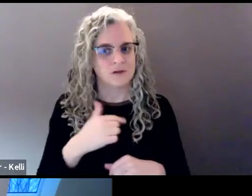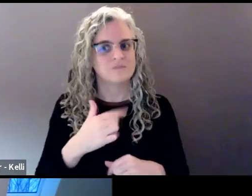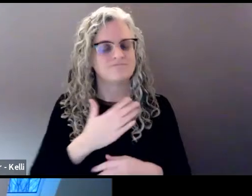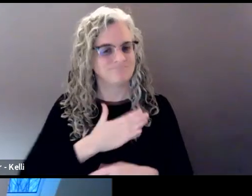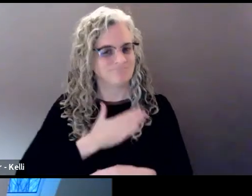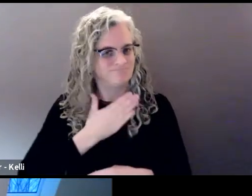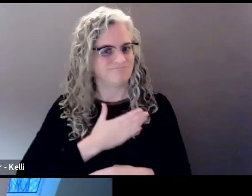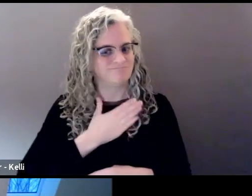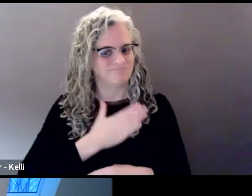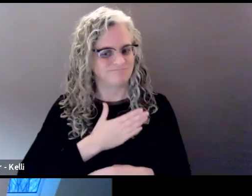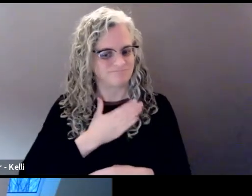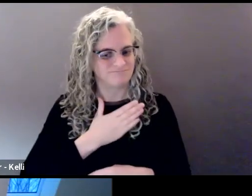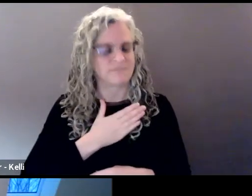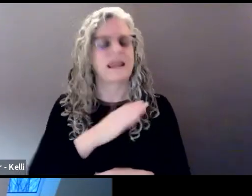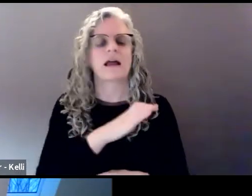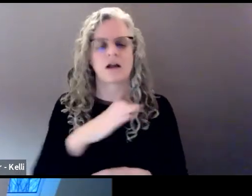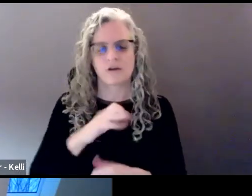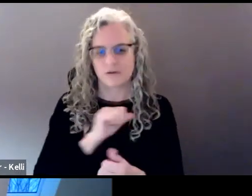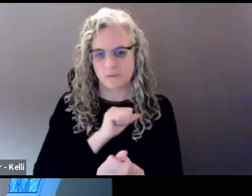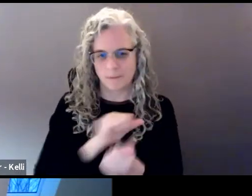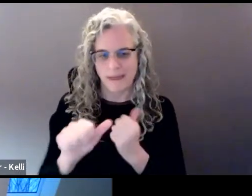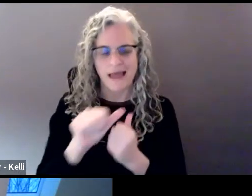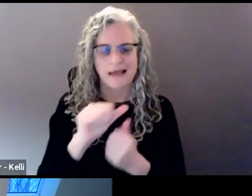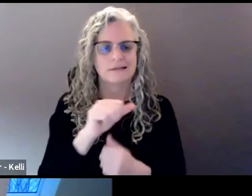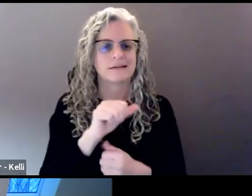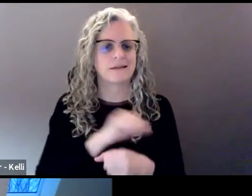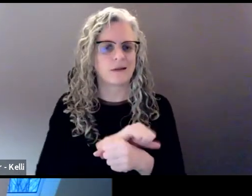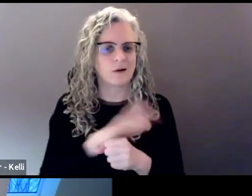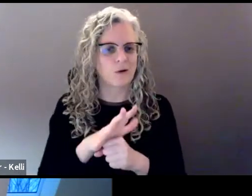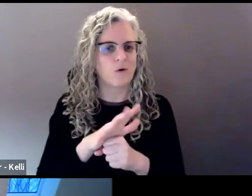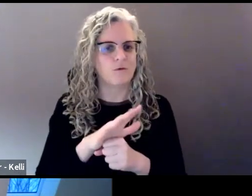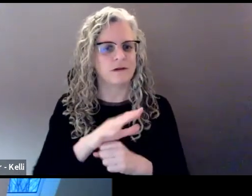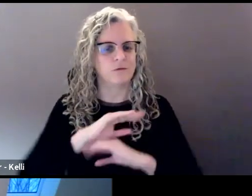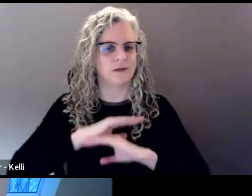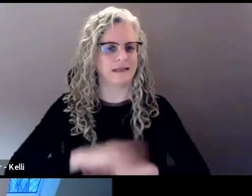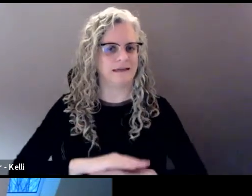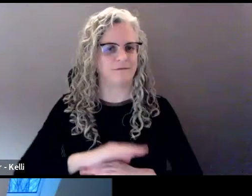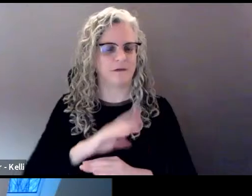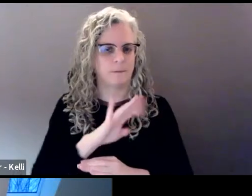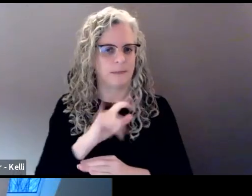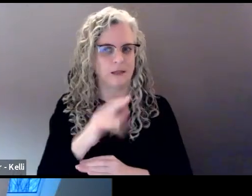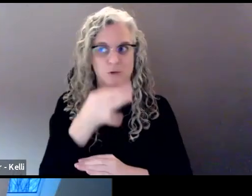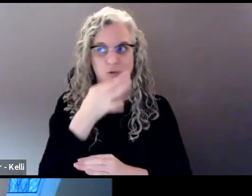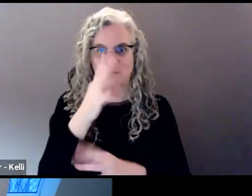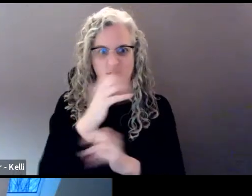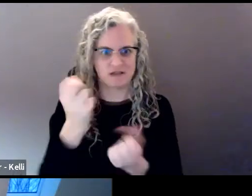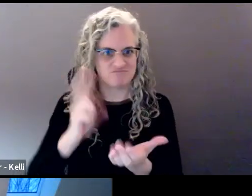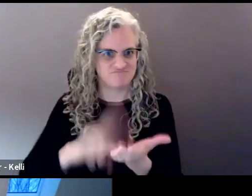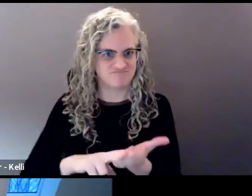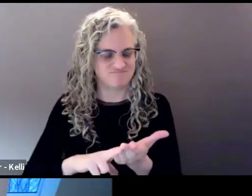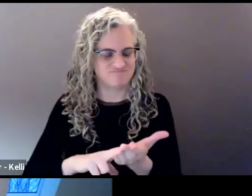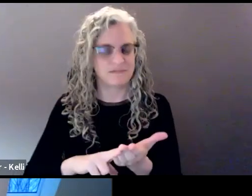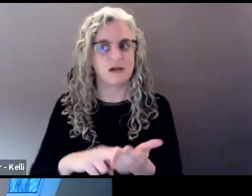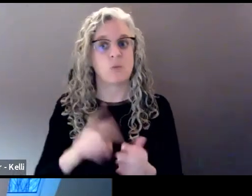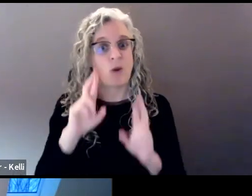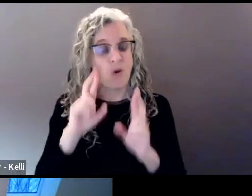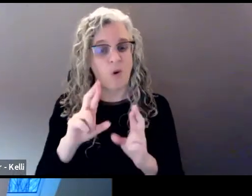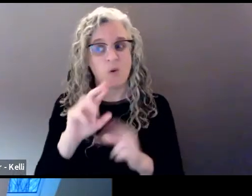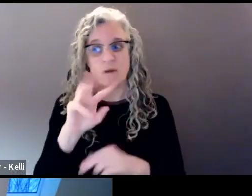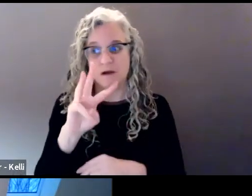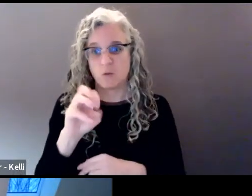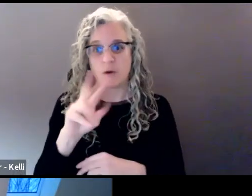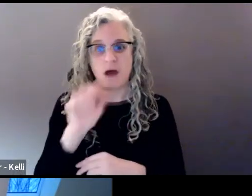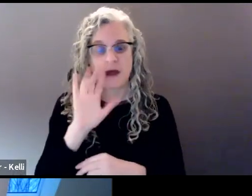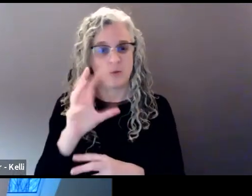passed the COVID relief bill and that it will soon be signed by the president. We are hopeful that WMATA will receive sufficient federal